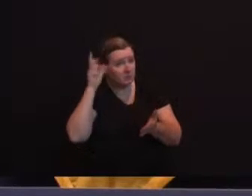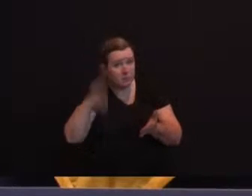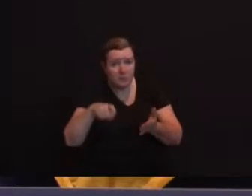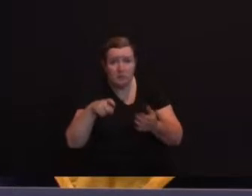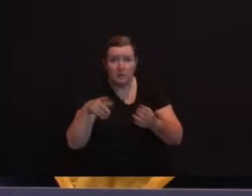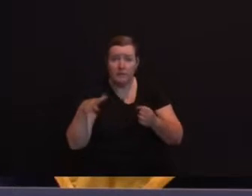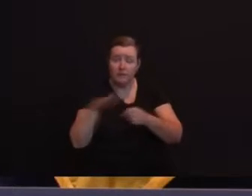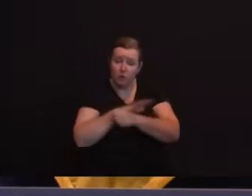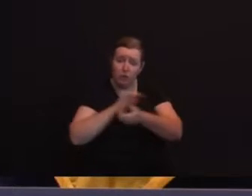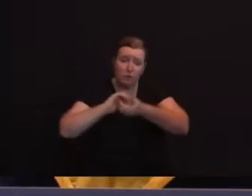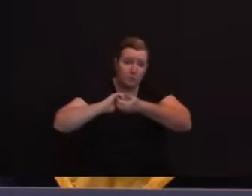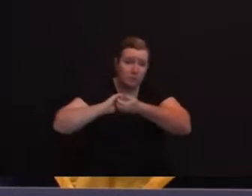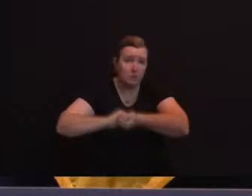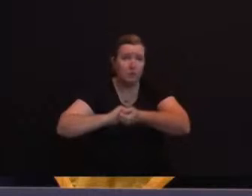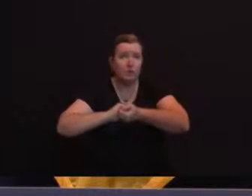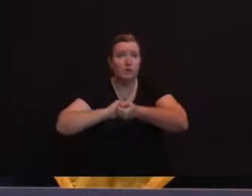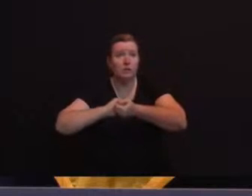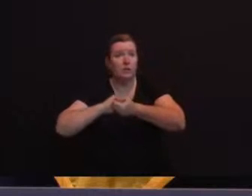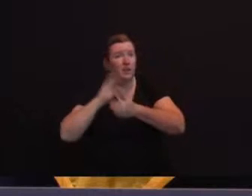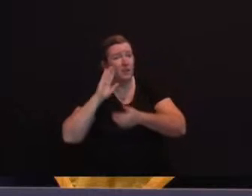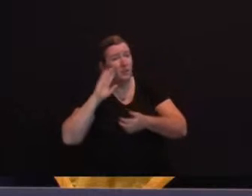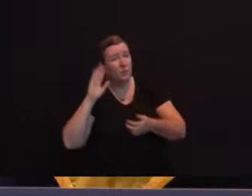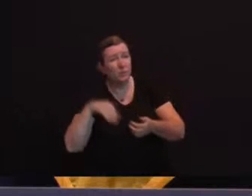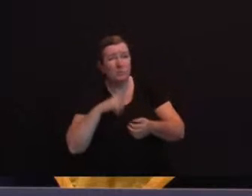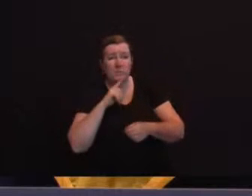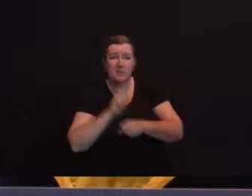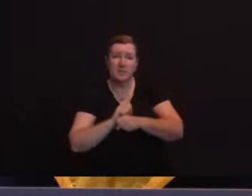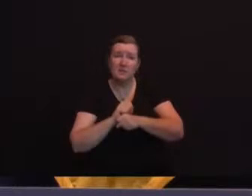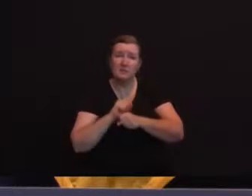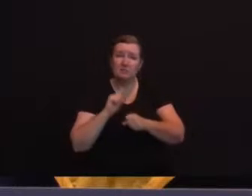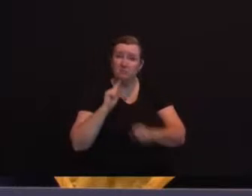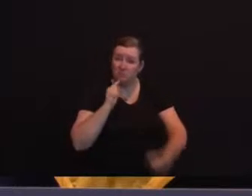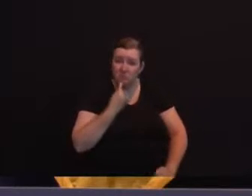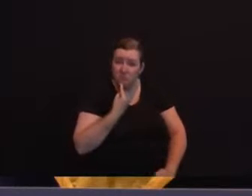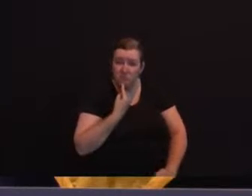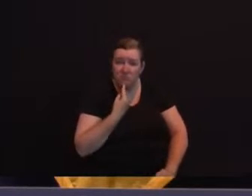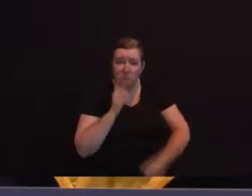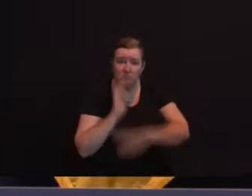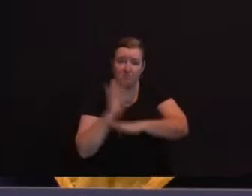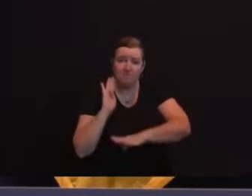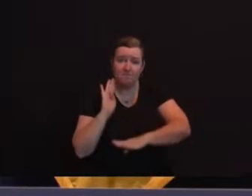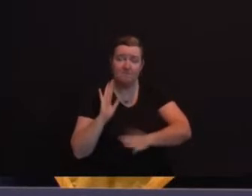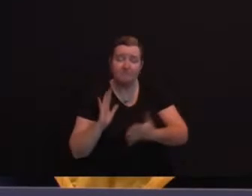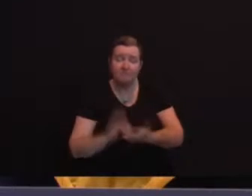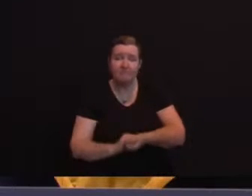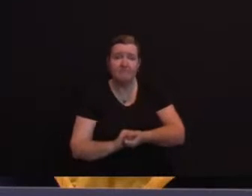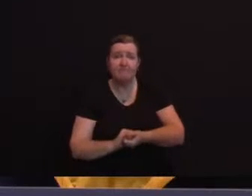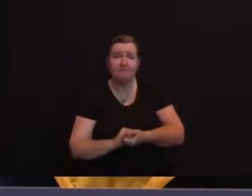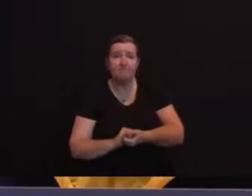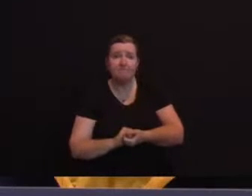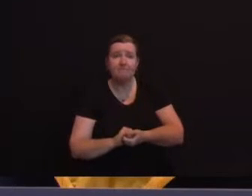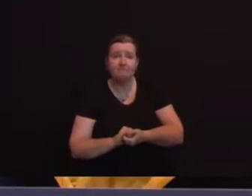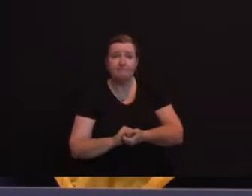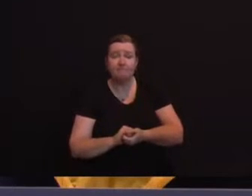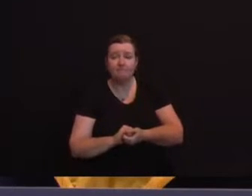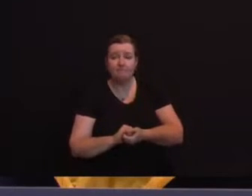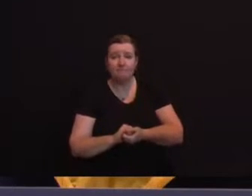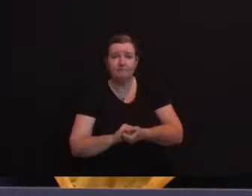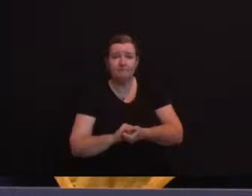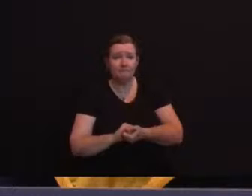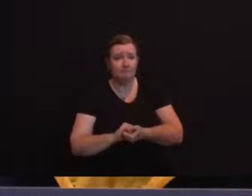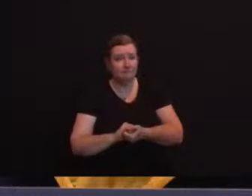they need to know that we mean business as it relates to the what we're asking of their kids.